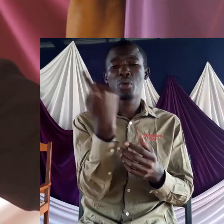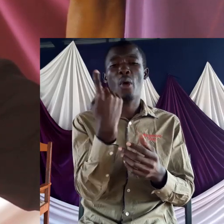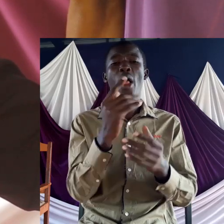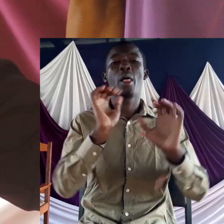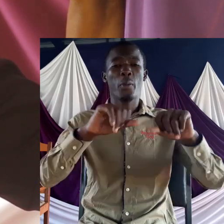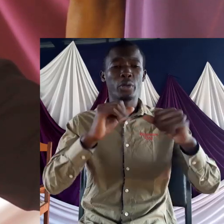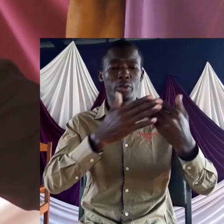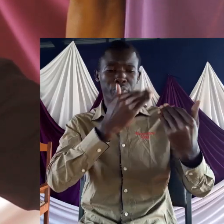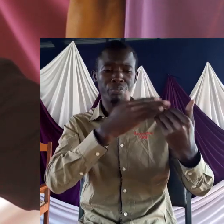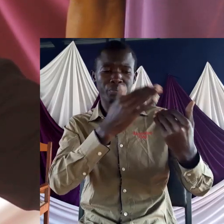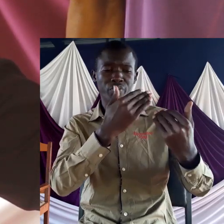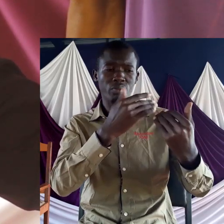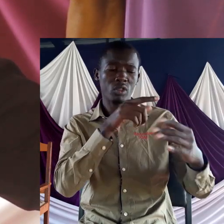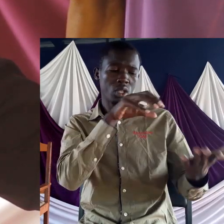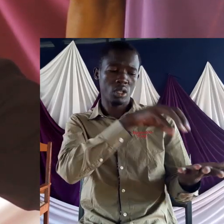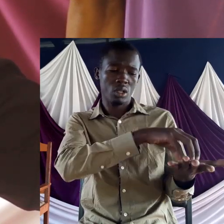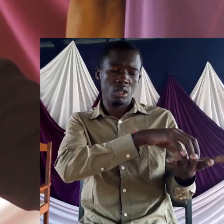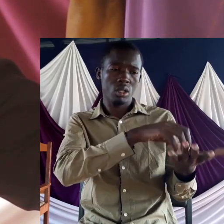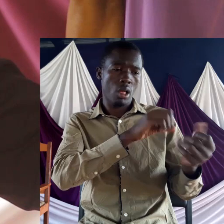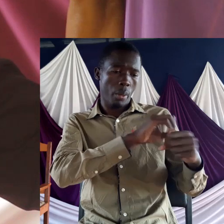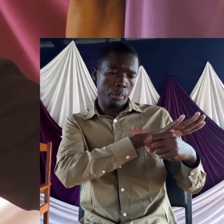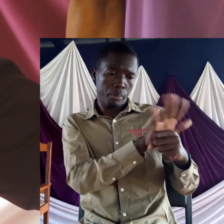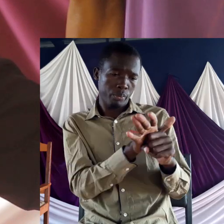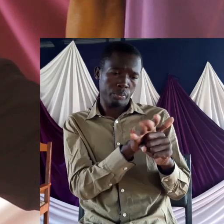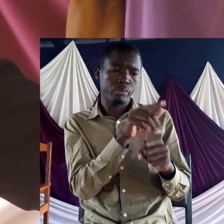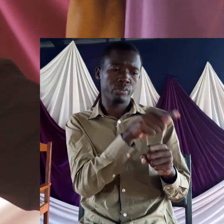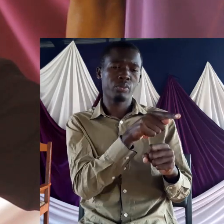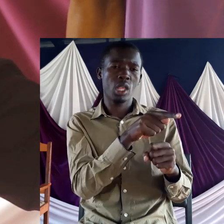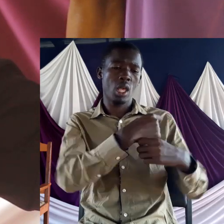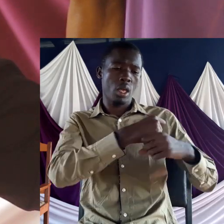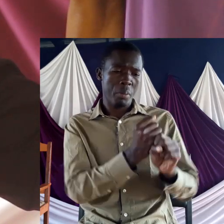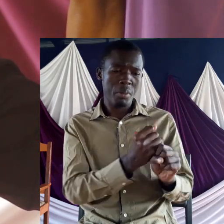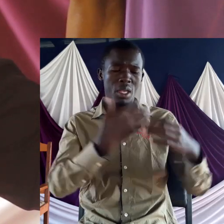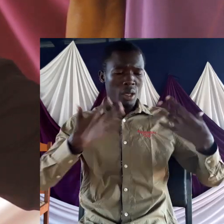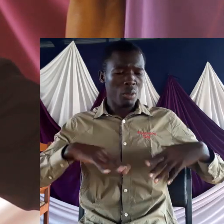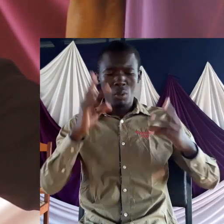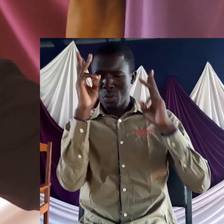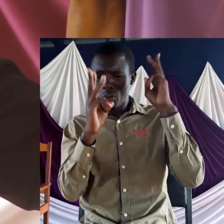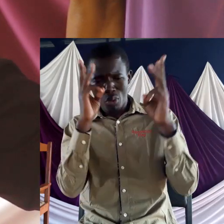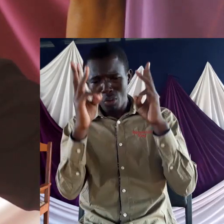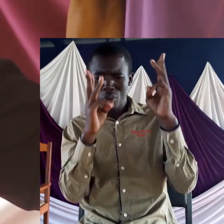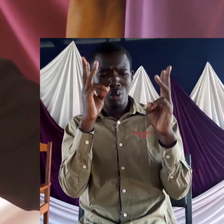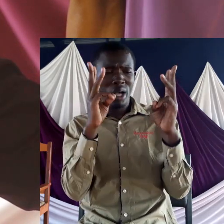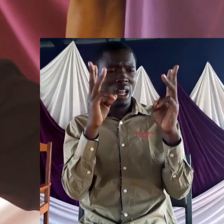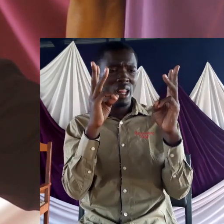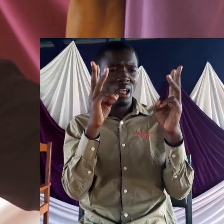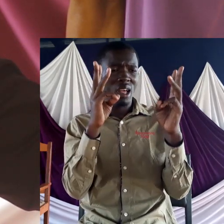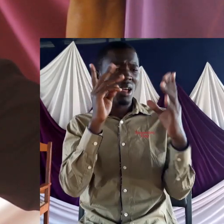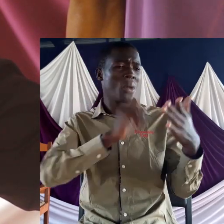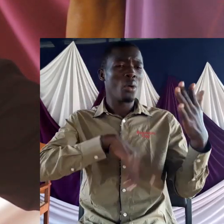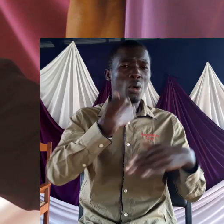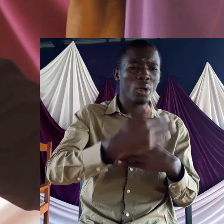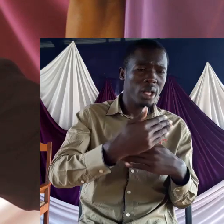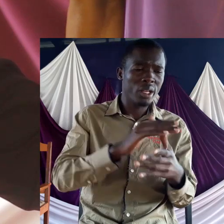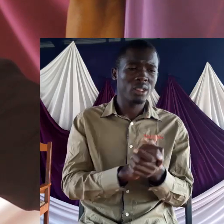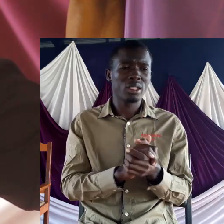take care of the situation. The pandemic has made people wonder what is next. And Lord, may we realize during this